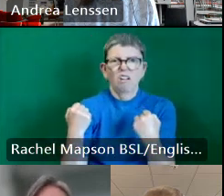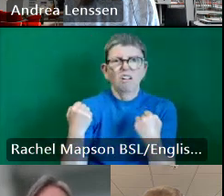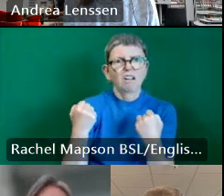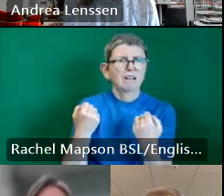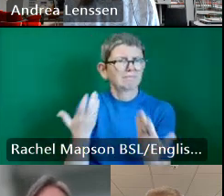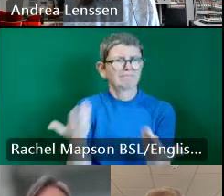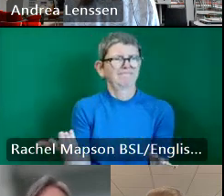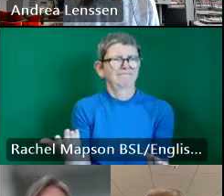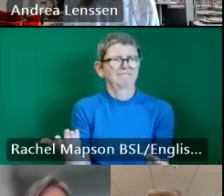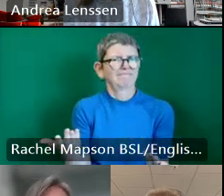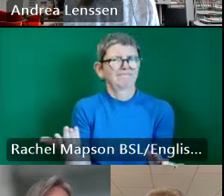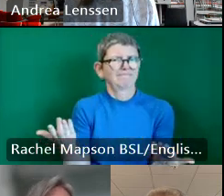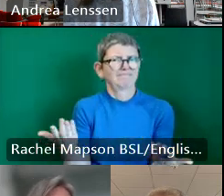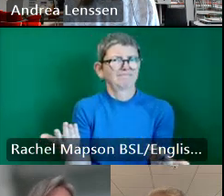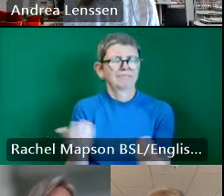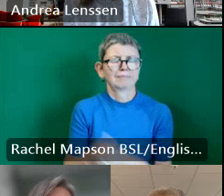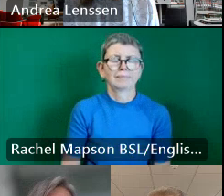life, right?